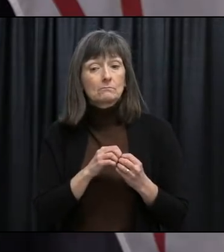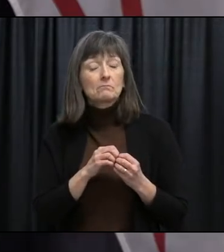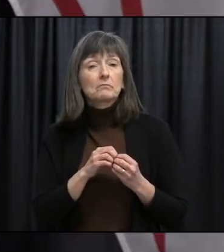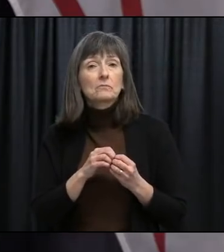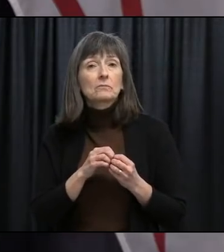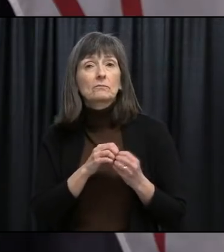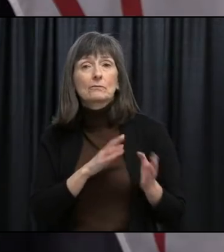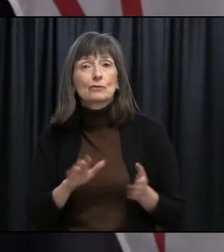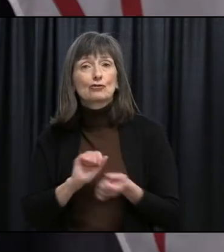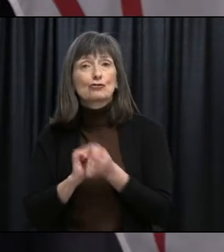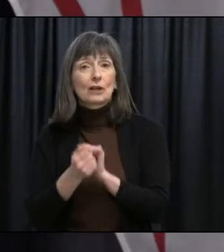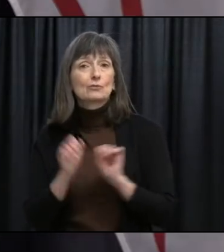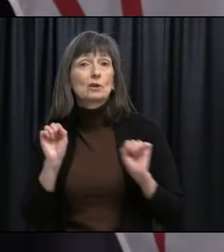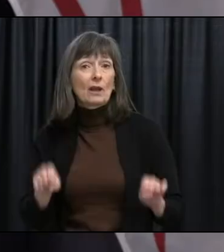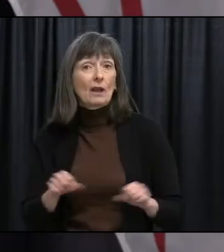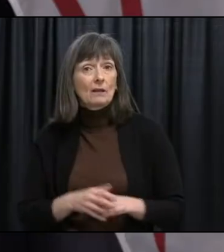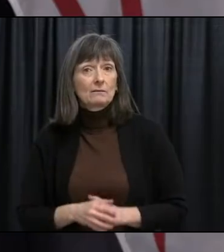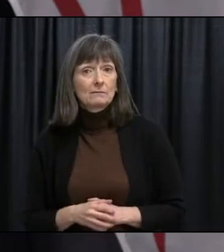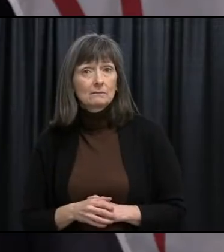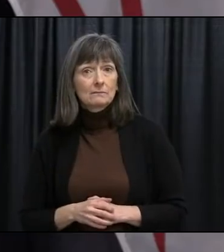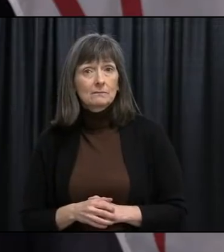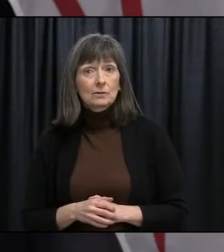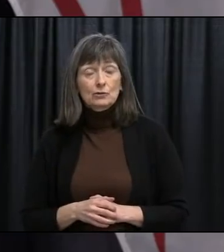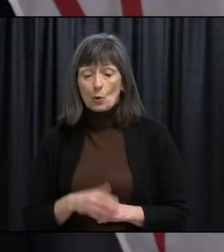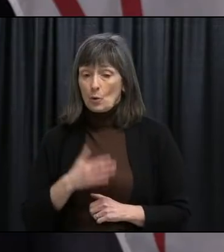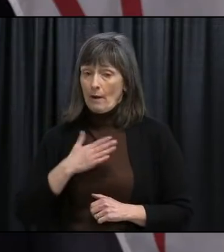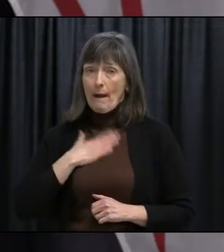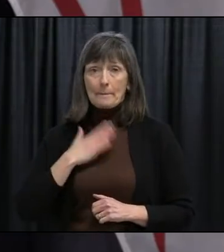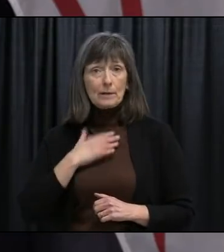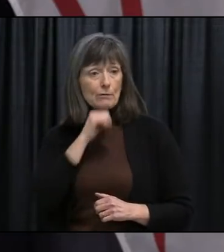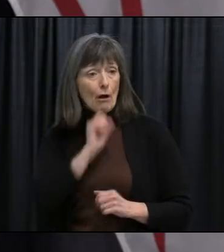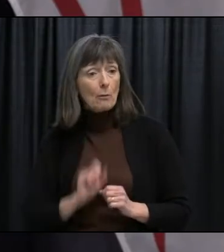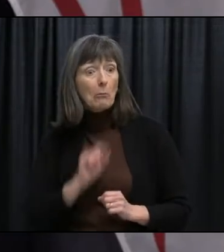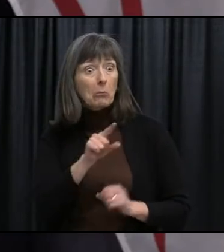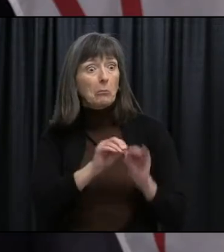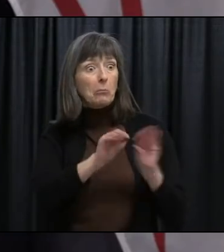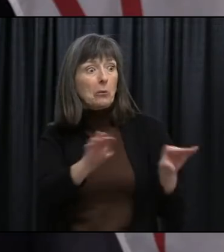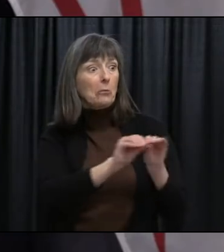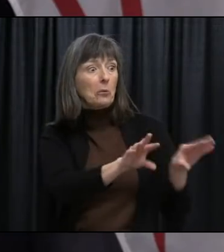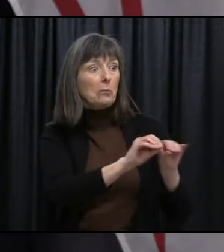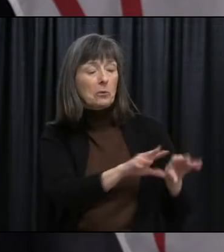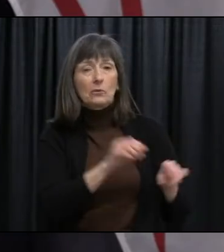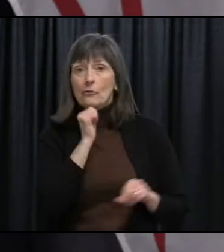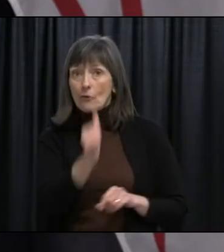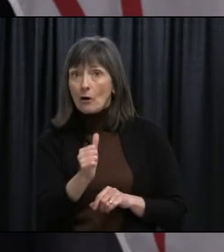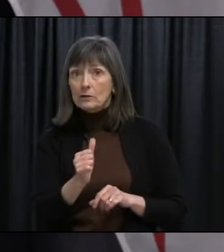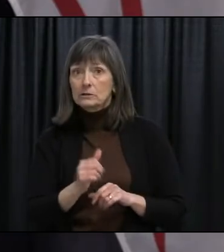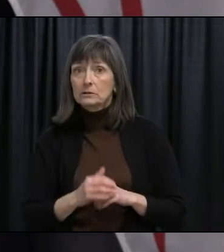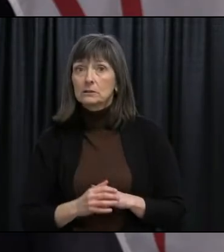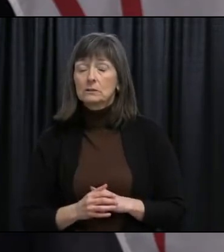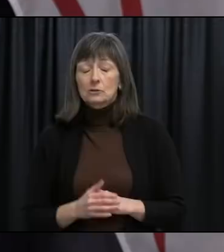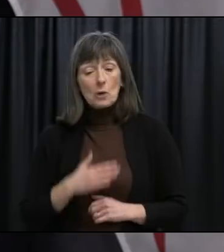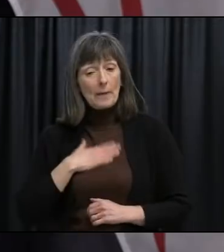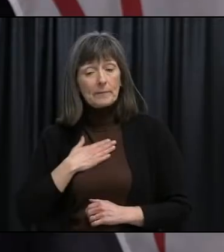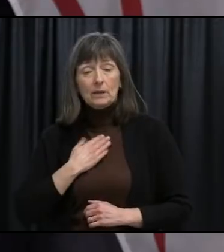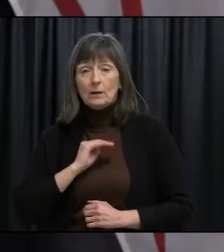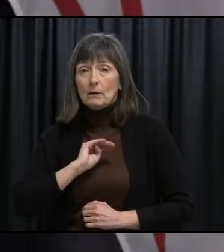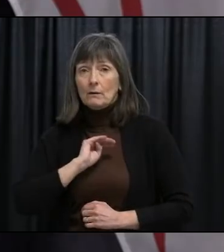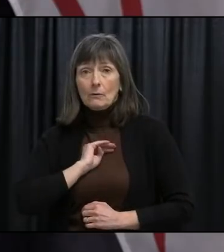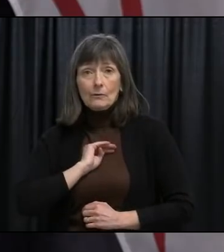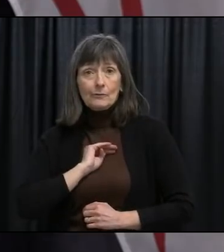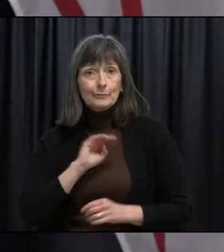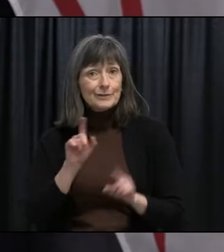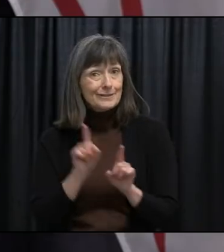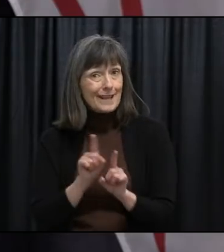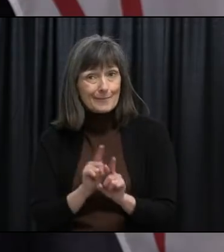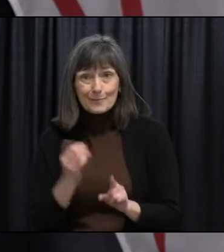that's where we are right now. So we're very happy that there was no other spread anywhere in the province, and but again, as I said the last time,